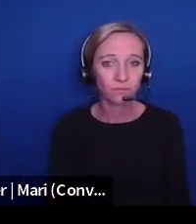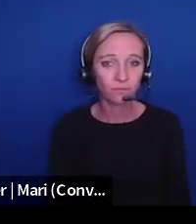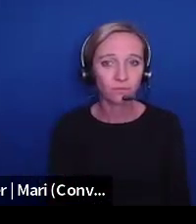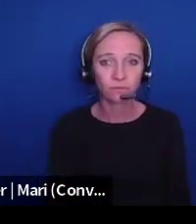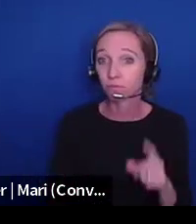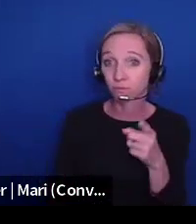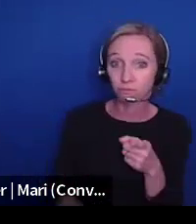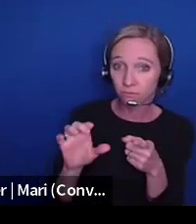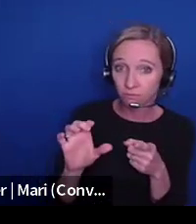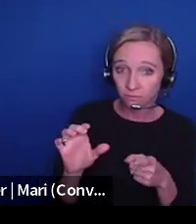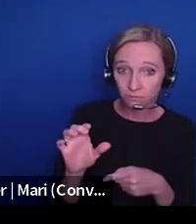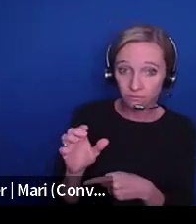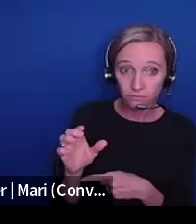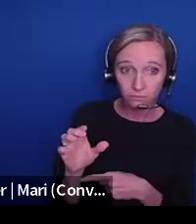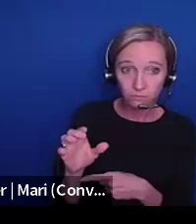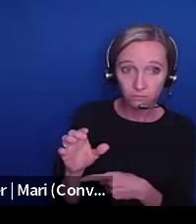Chad, you want to say something?